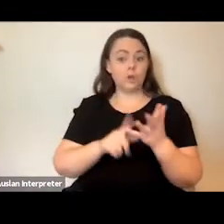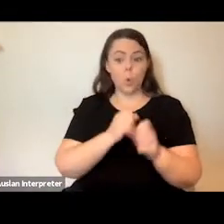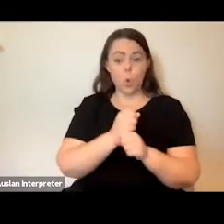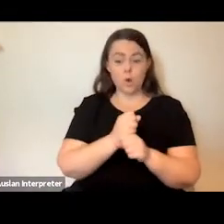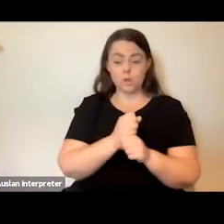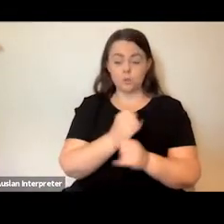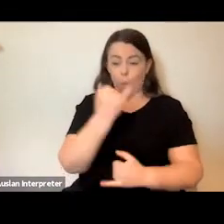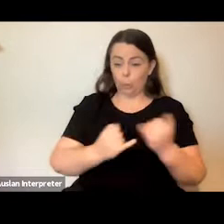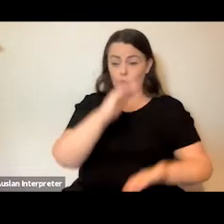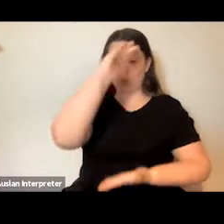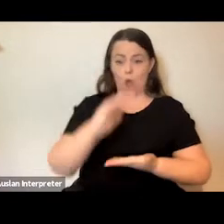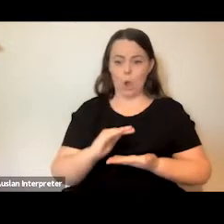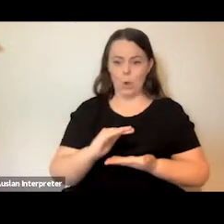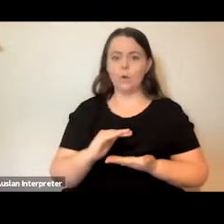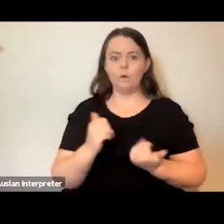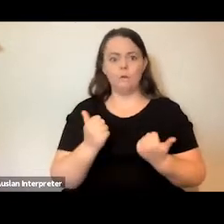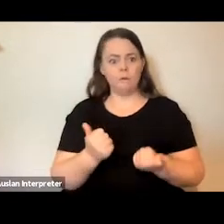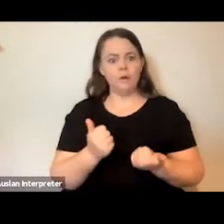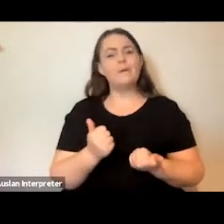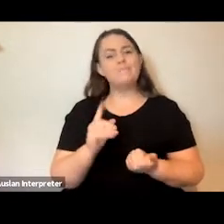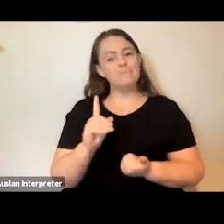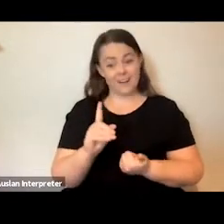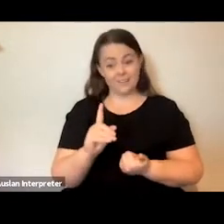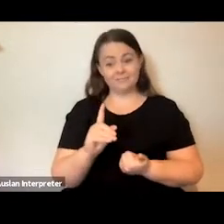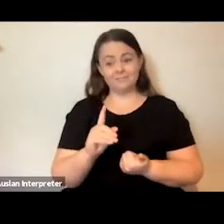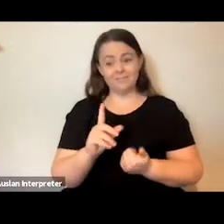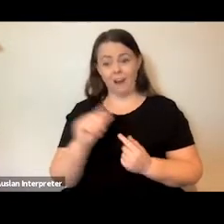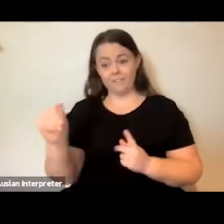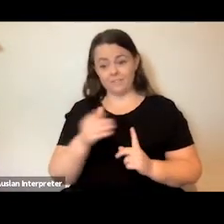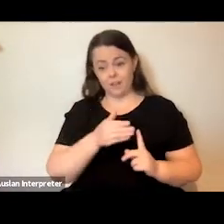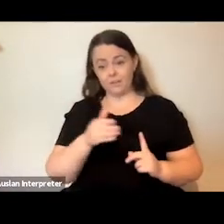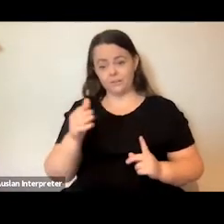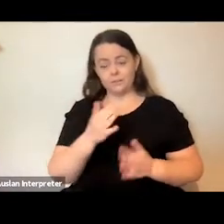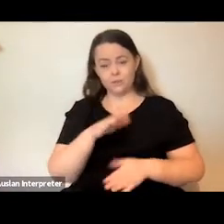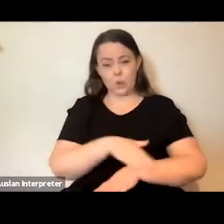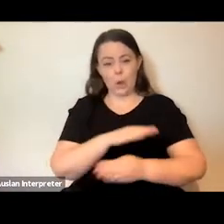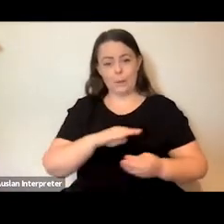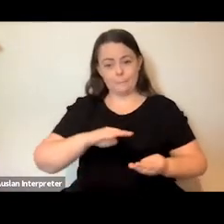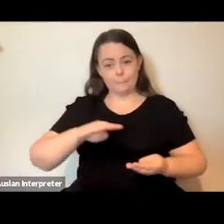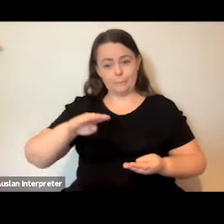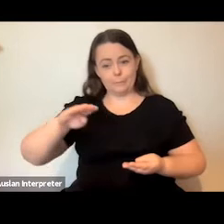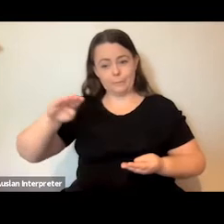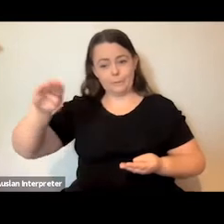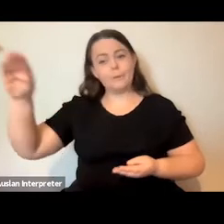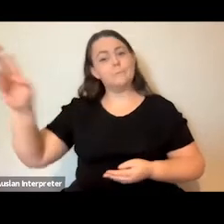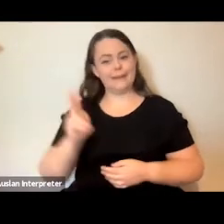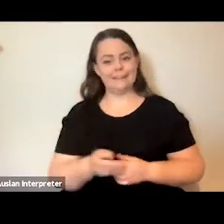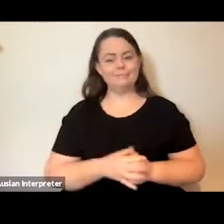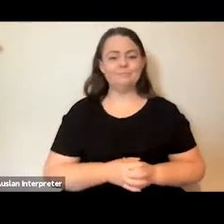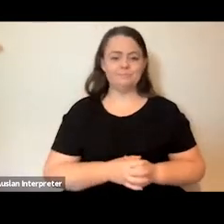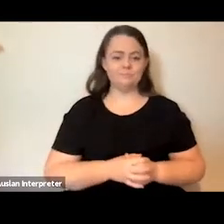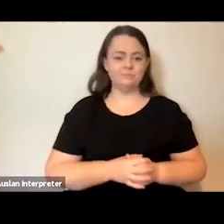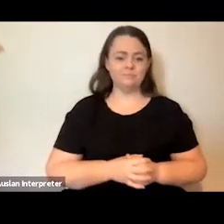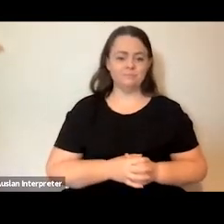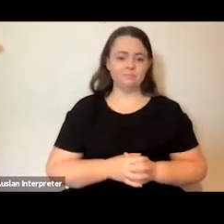gradual recovery in the market. As I mentioned, our findings can't be generalised to regional or